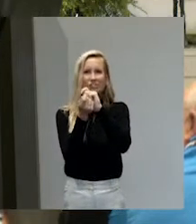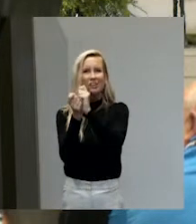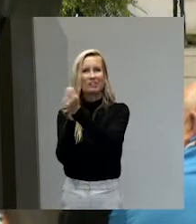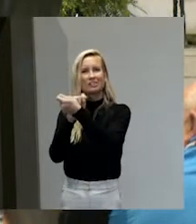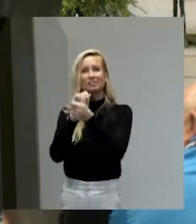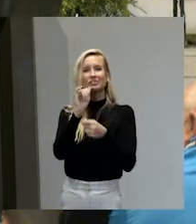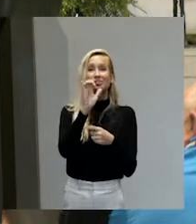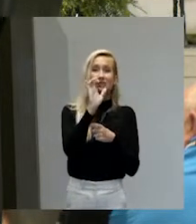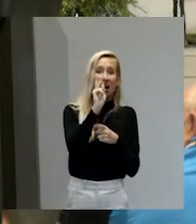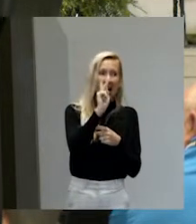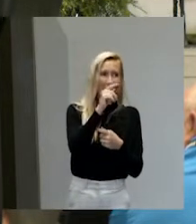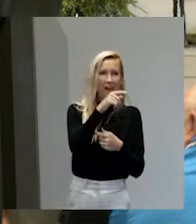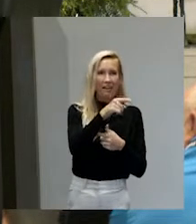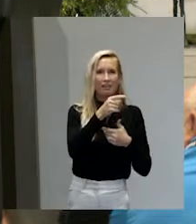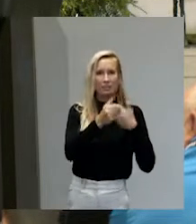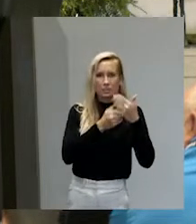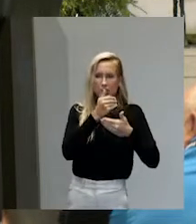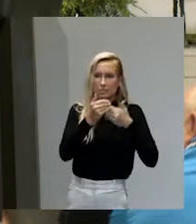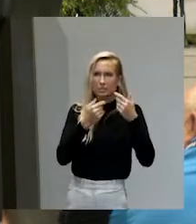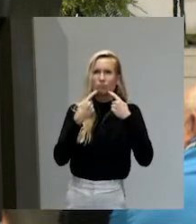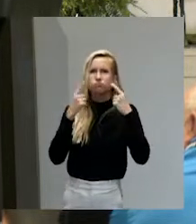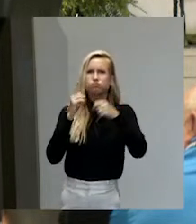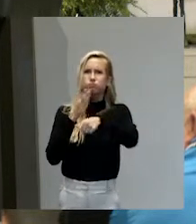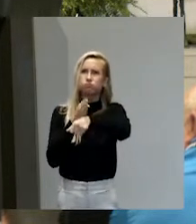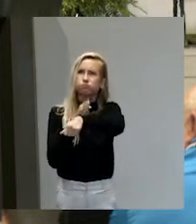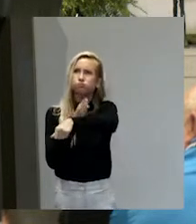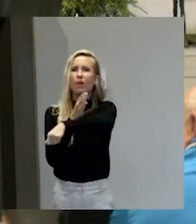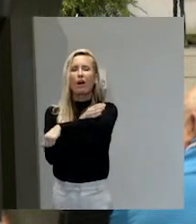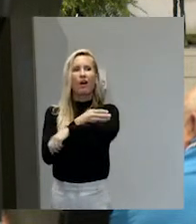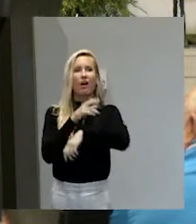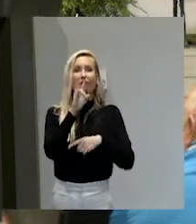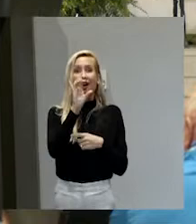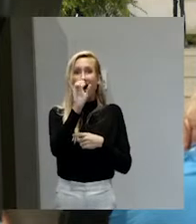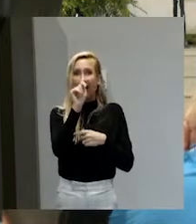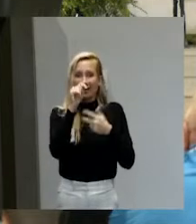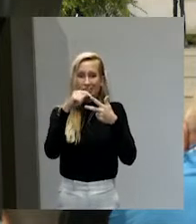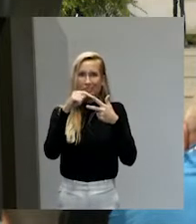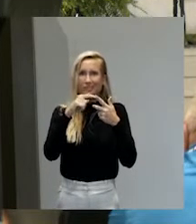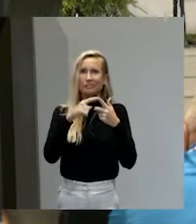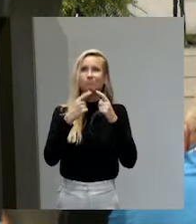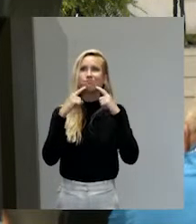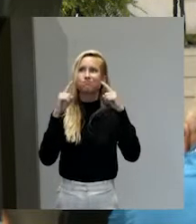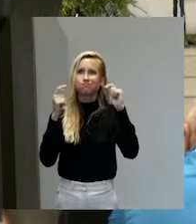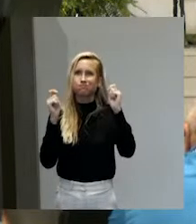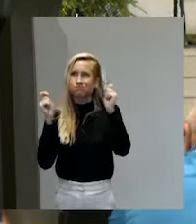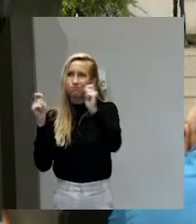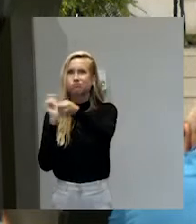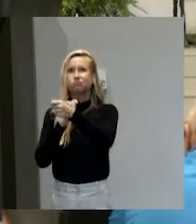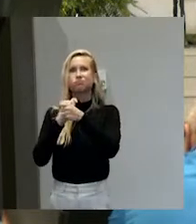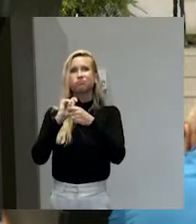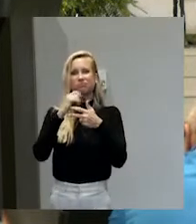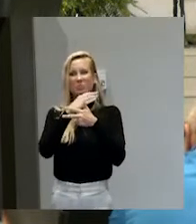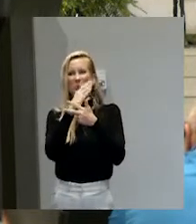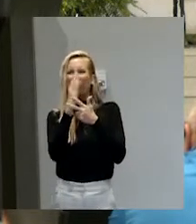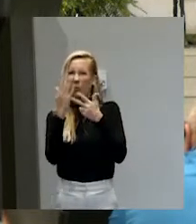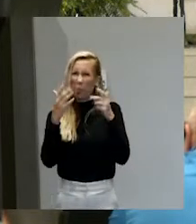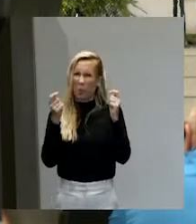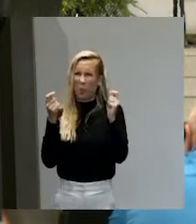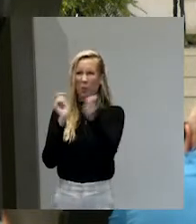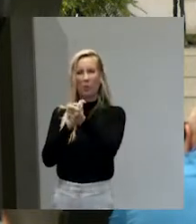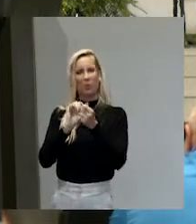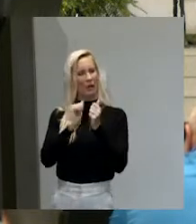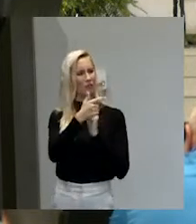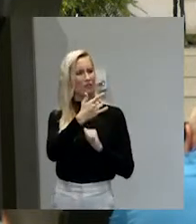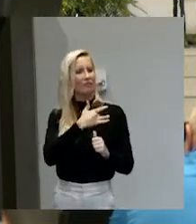one. How did you each kind of see your own character transform as you got deeper